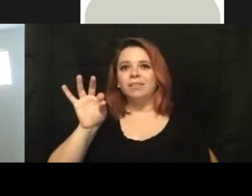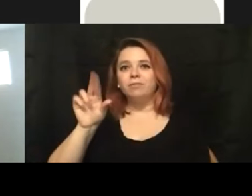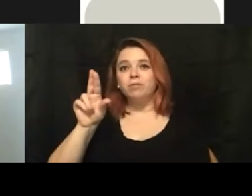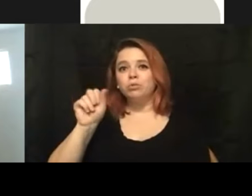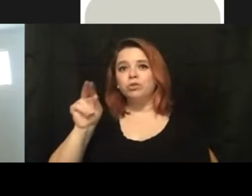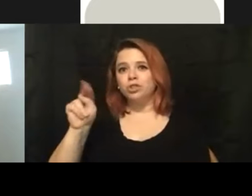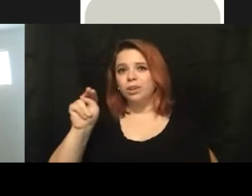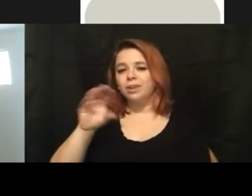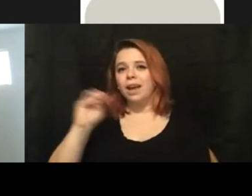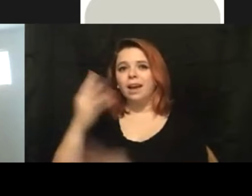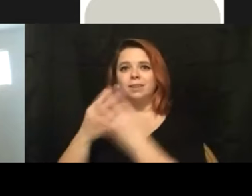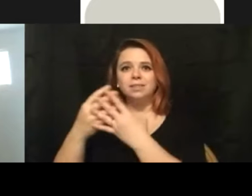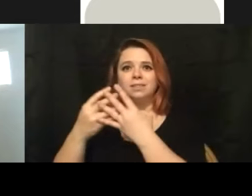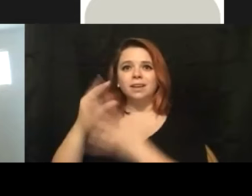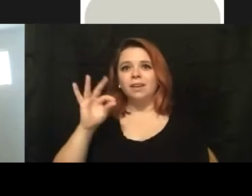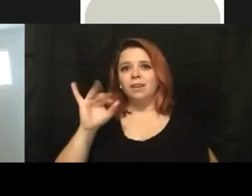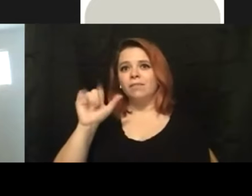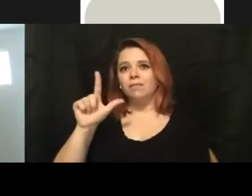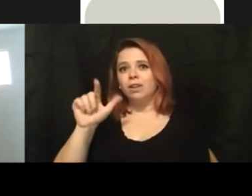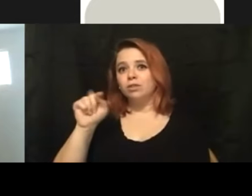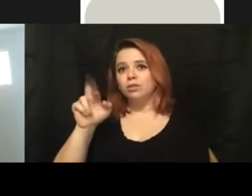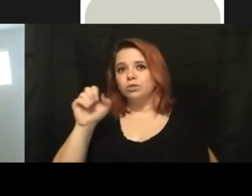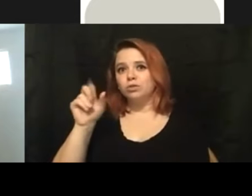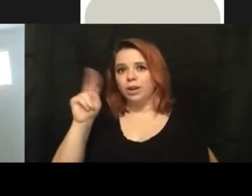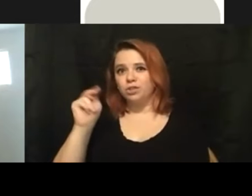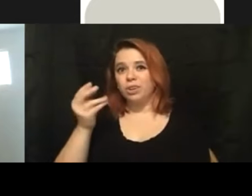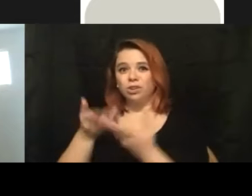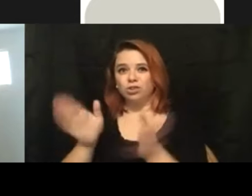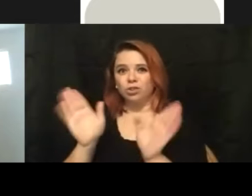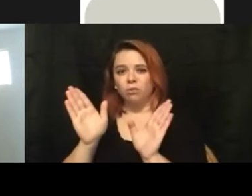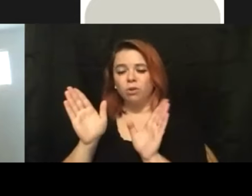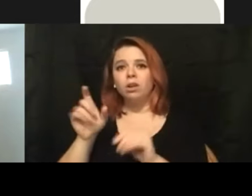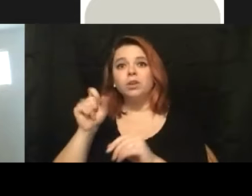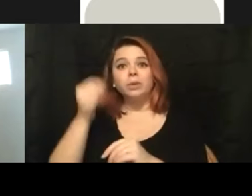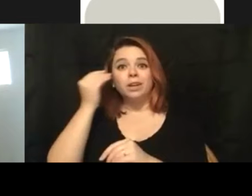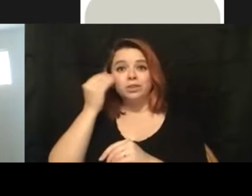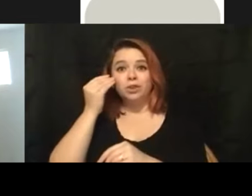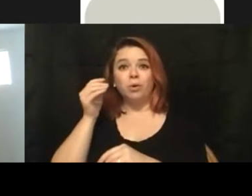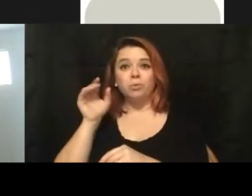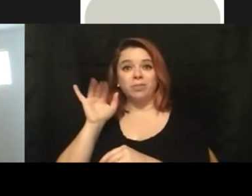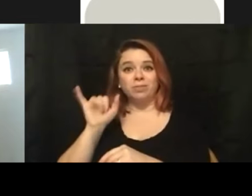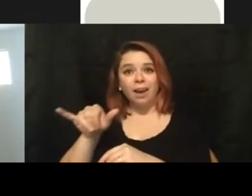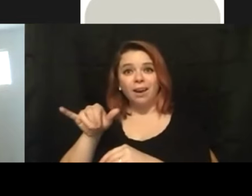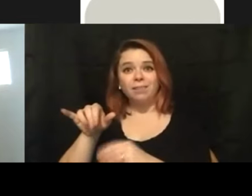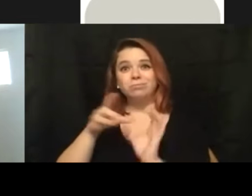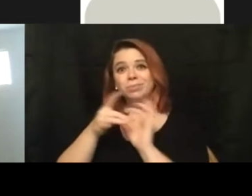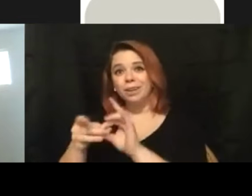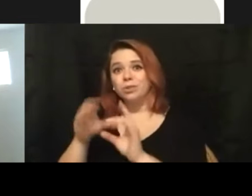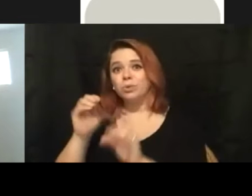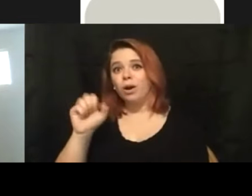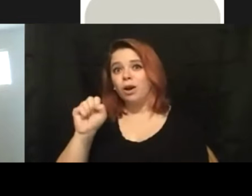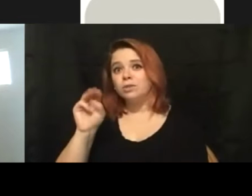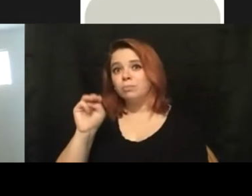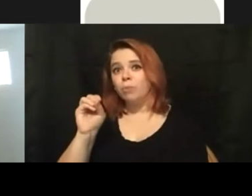know about diffusion and filtration in general and osmosis, or more how it relates to the cell membrane?